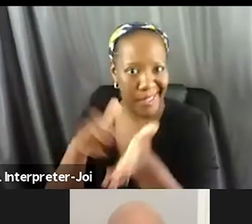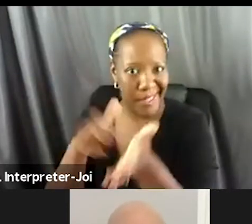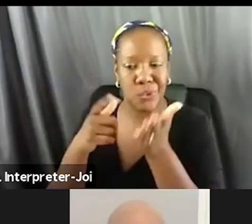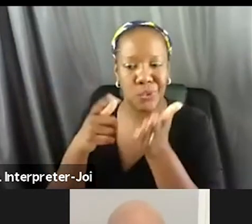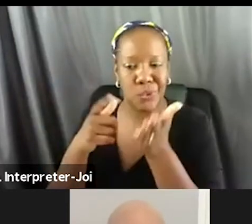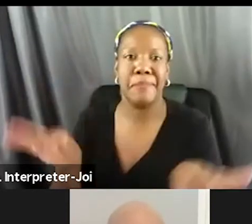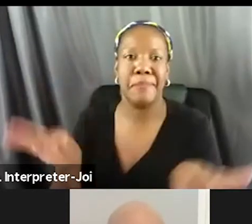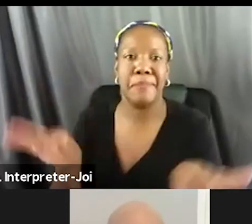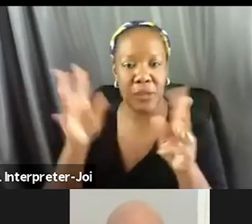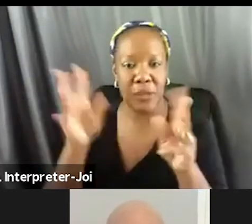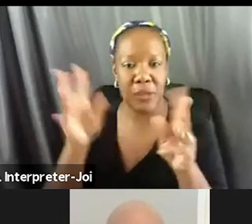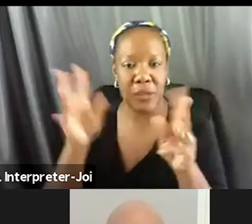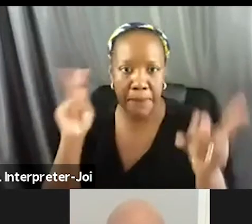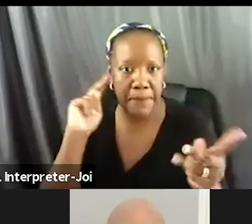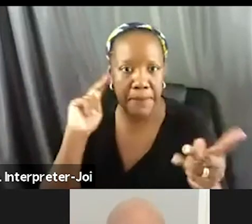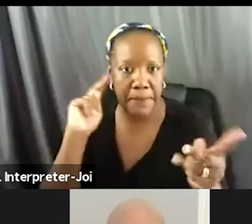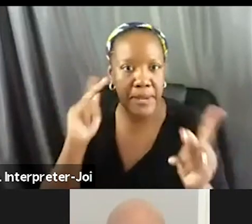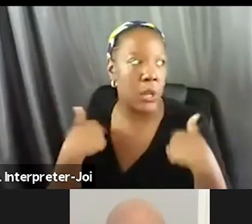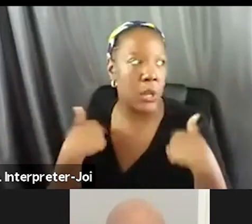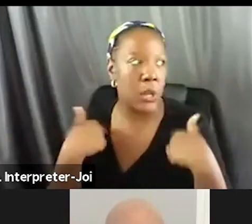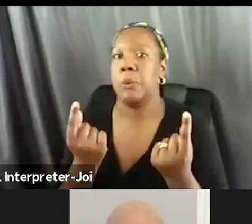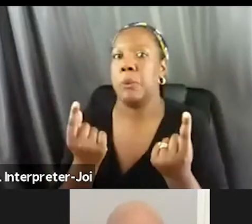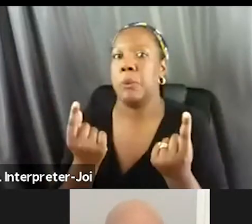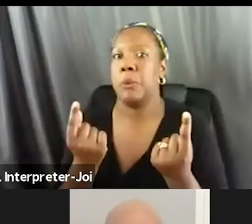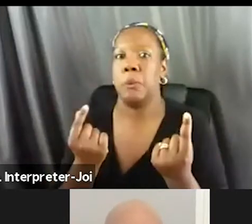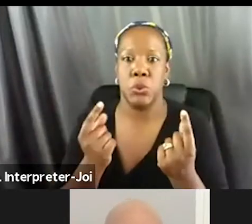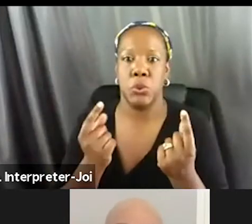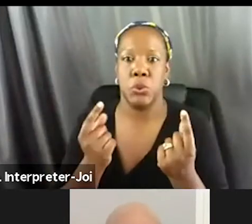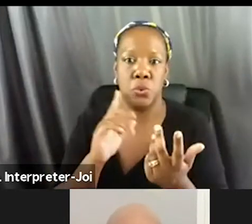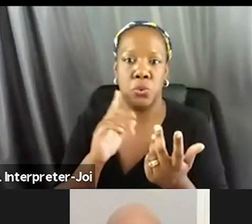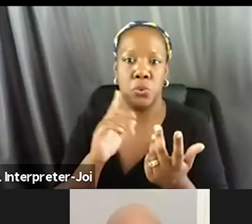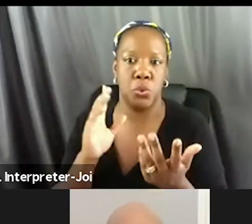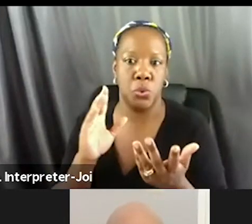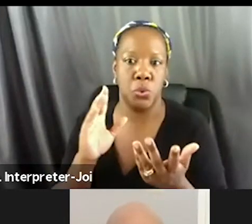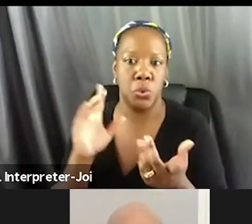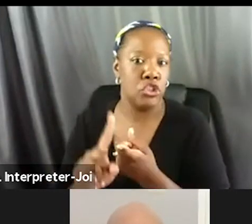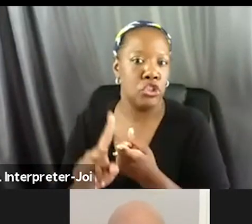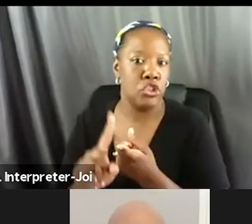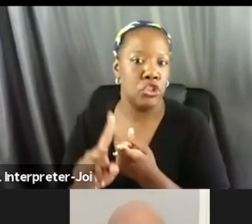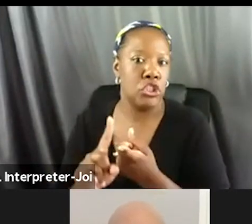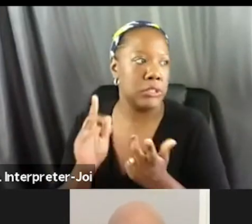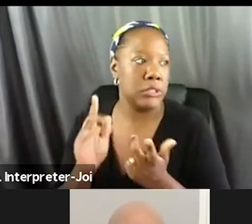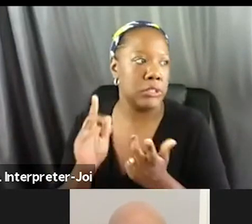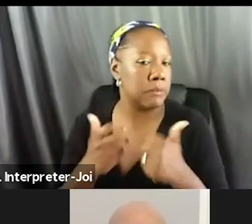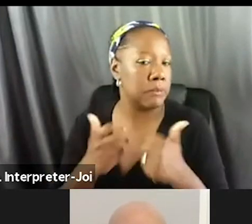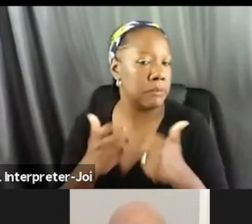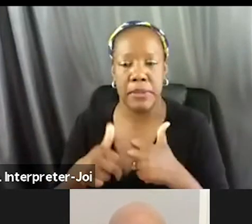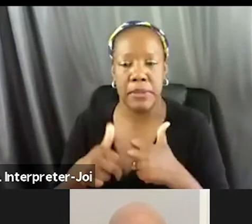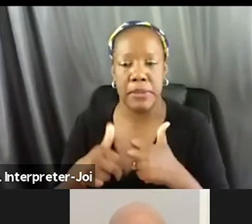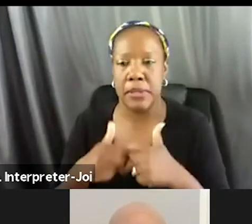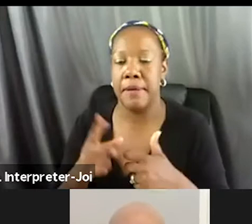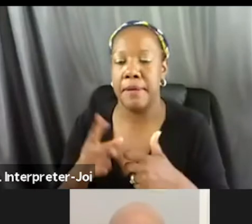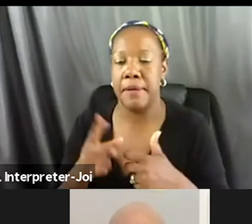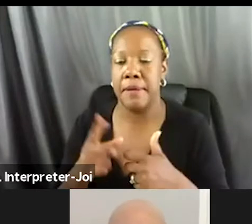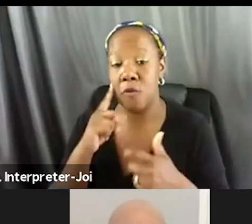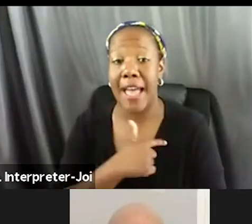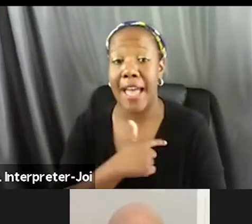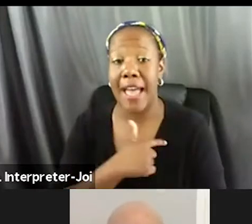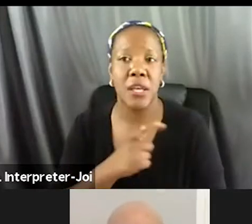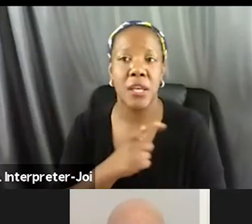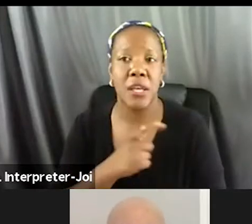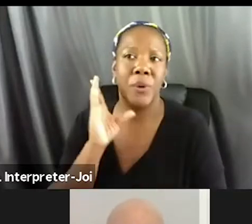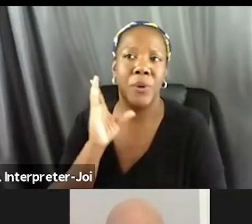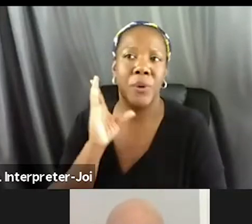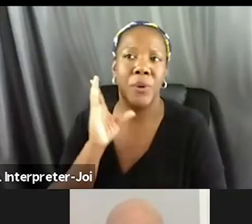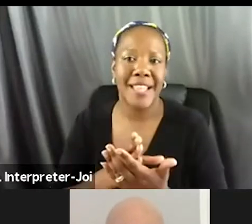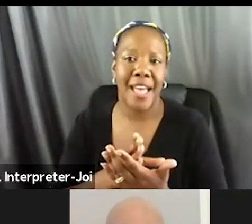out so quickly. You're just like, okay, what can we do to like, you know, resolve the problem? But like for us, we sort of stopped at the